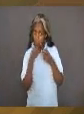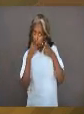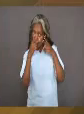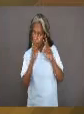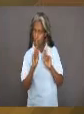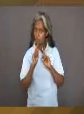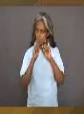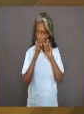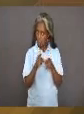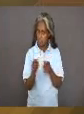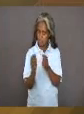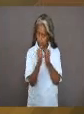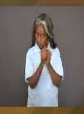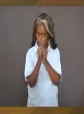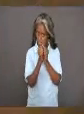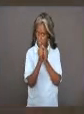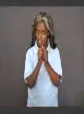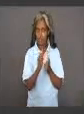the answer together.